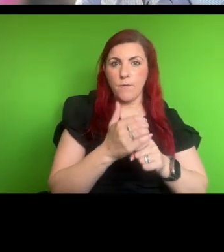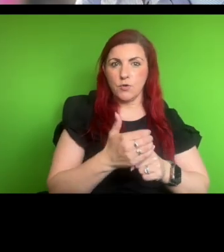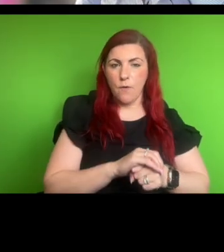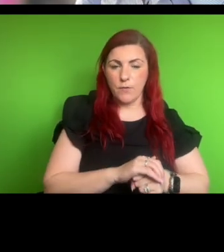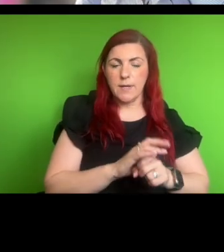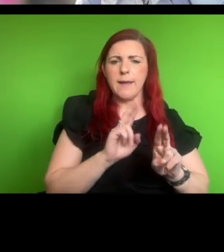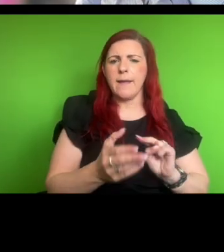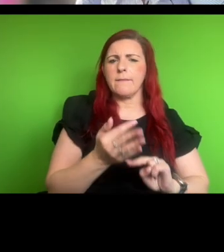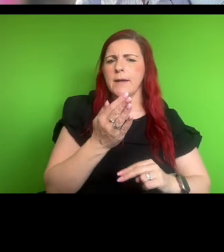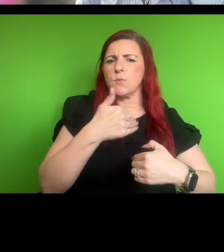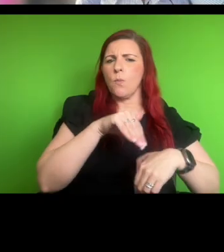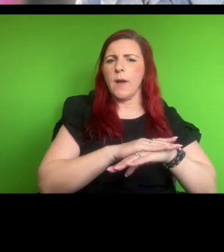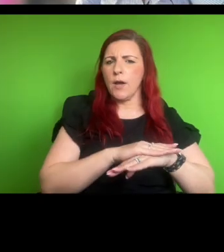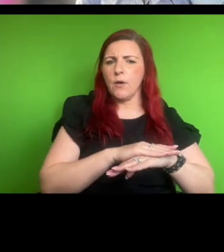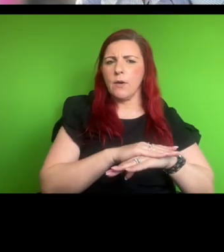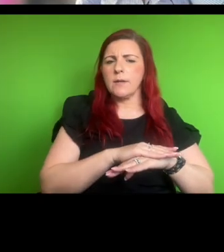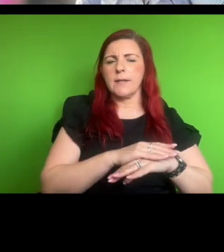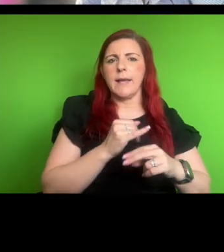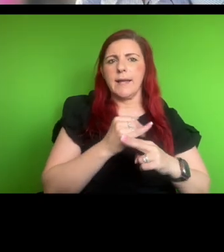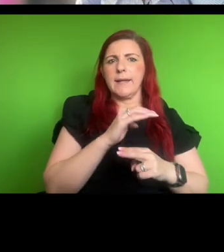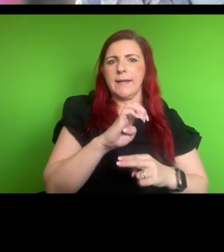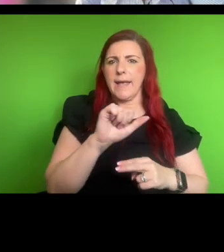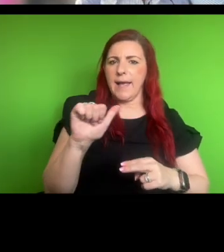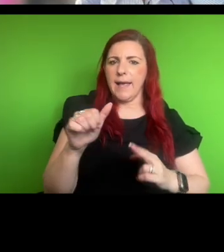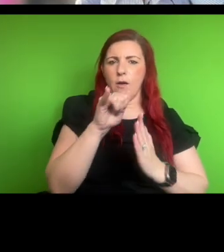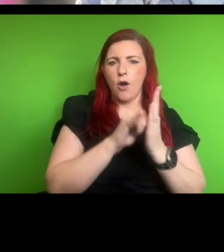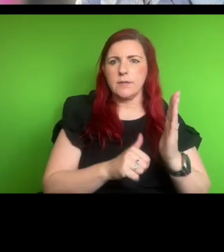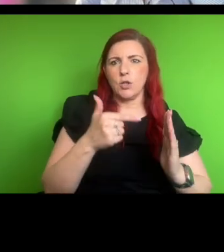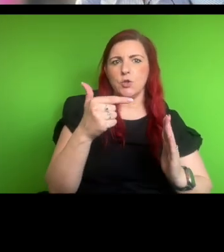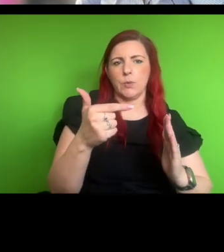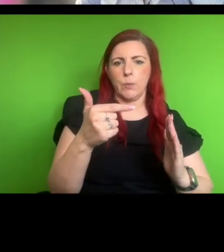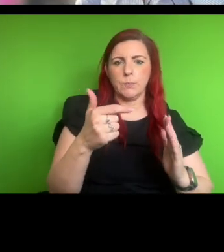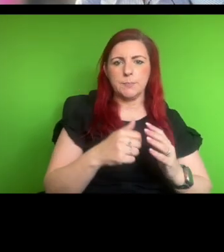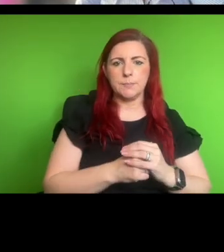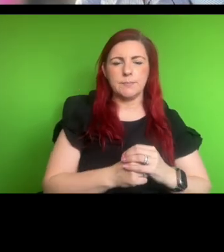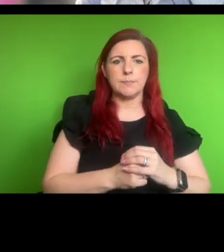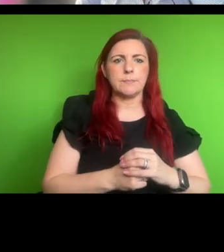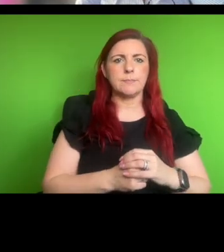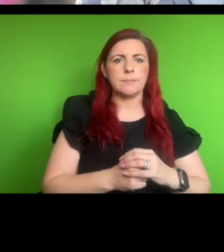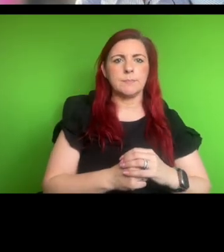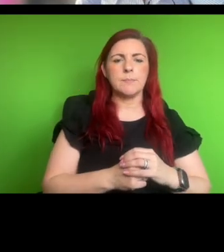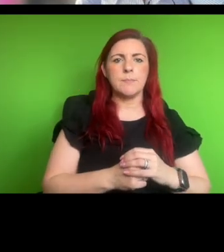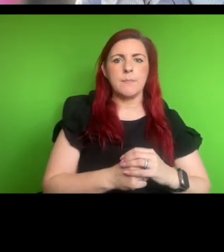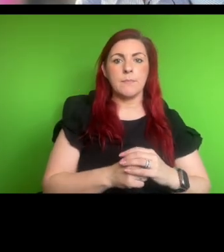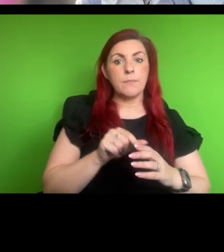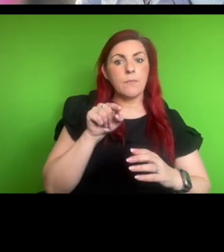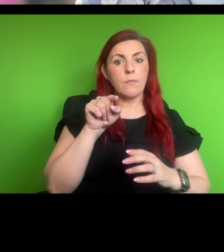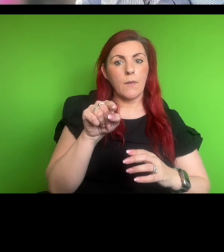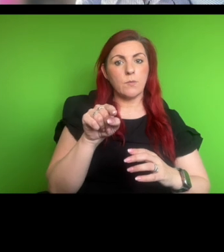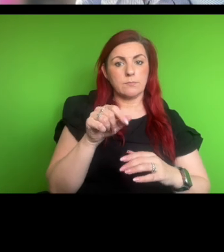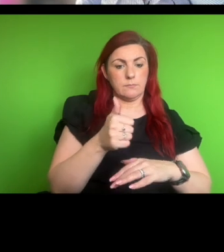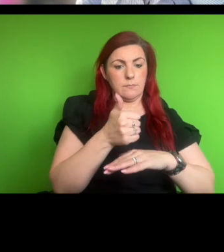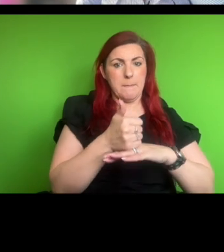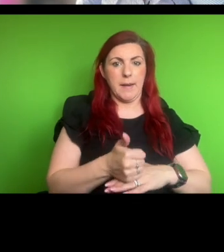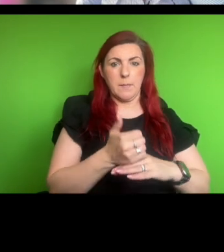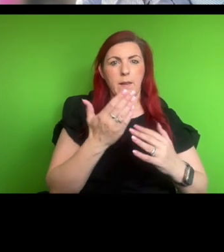be found in Article 2 of the EAA. And those minimum accessibility requirements are documented